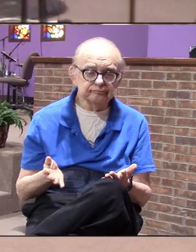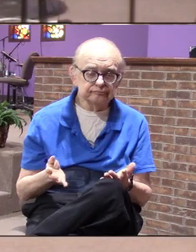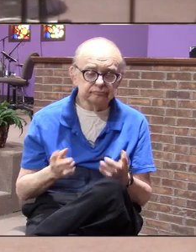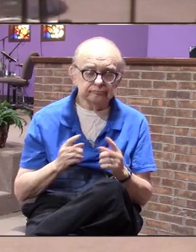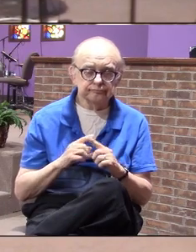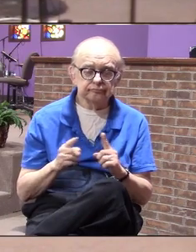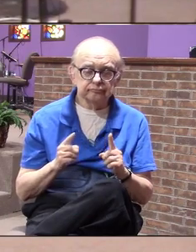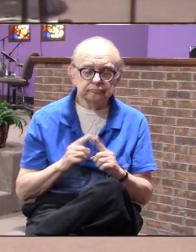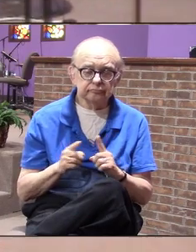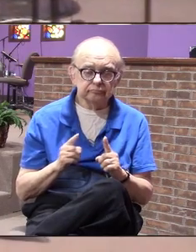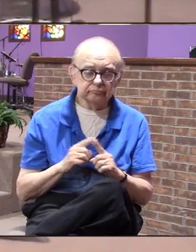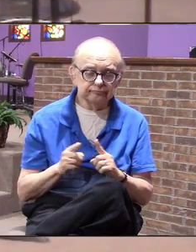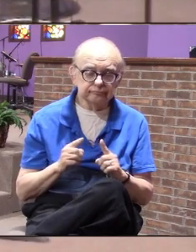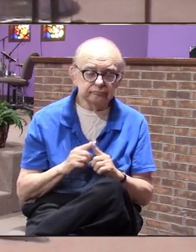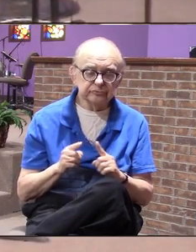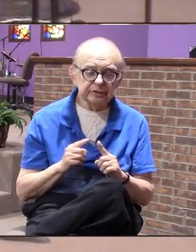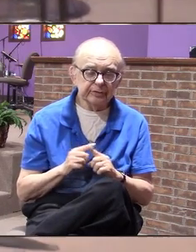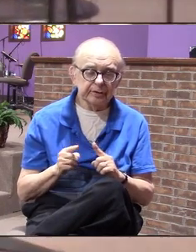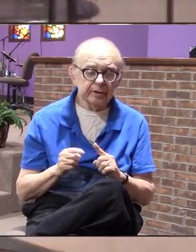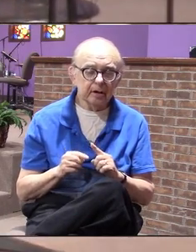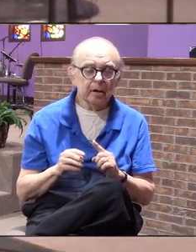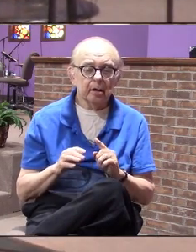different ethnicity,